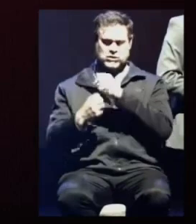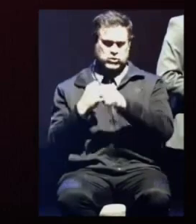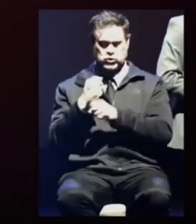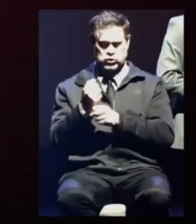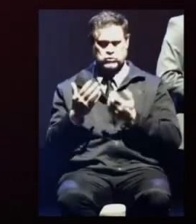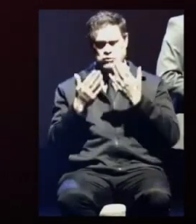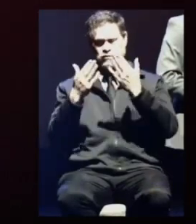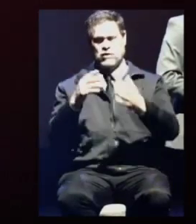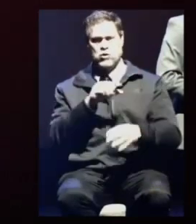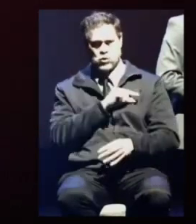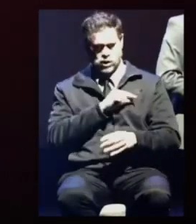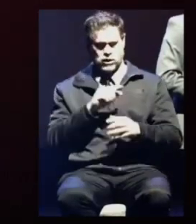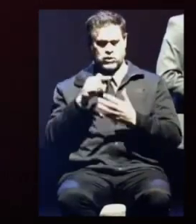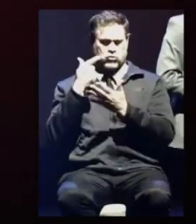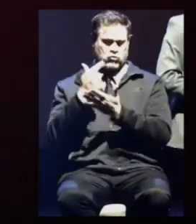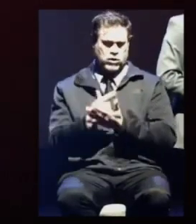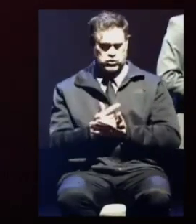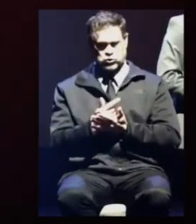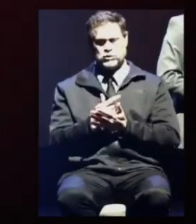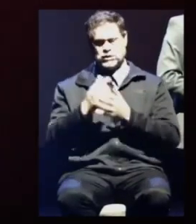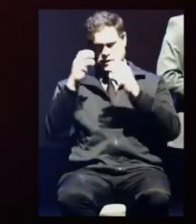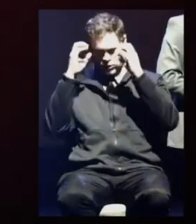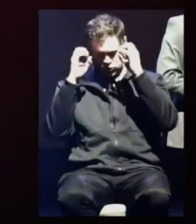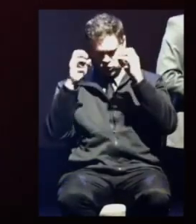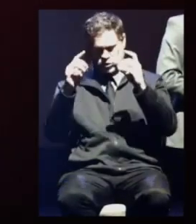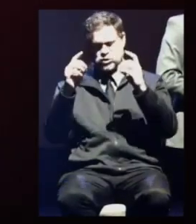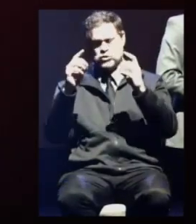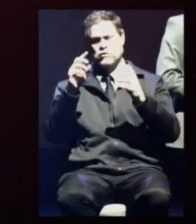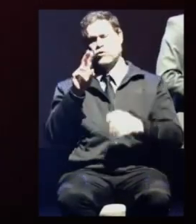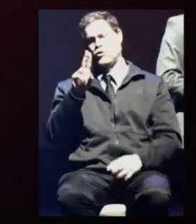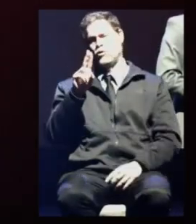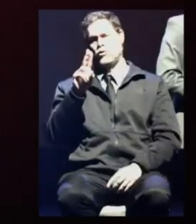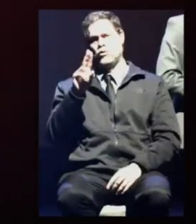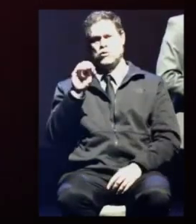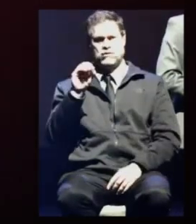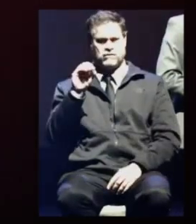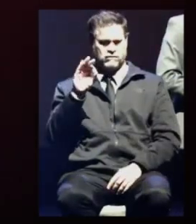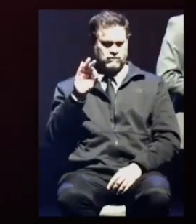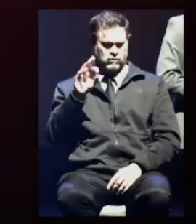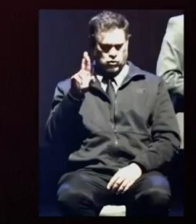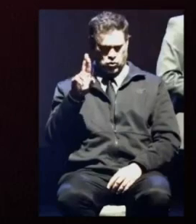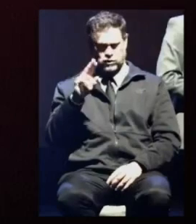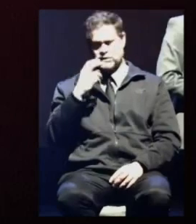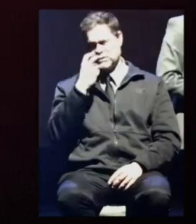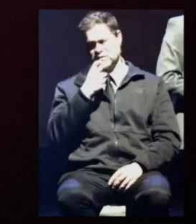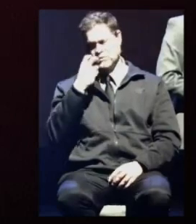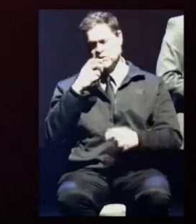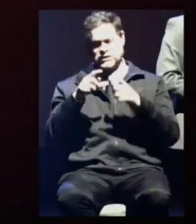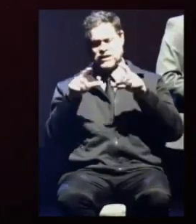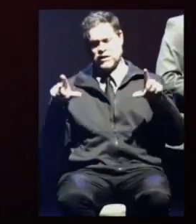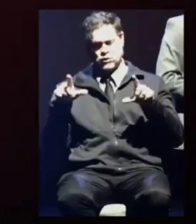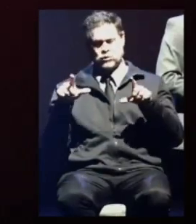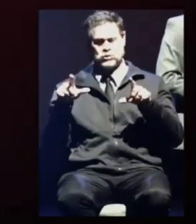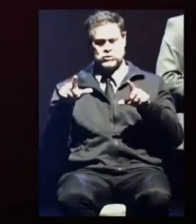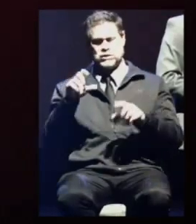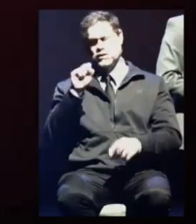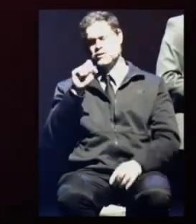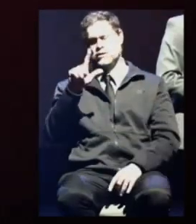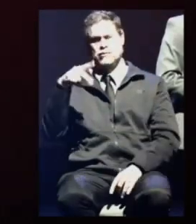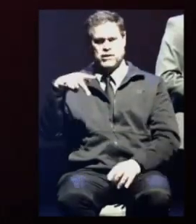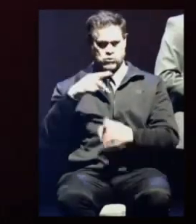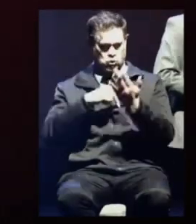providing quality graduate education for U of R's Master's Speech Language Pathology, or SLP,